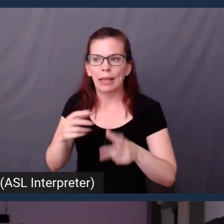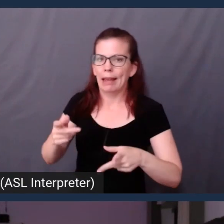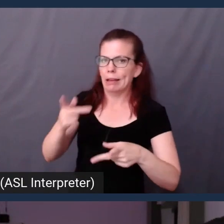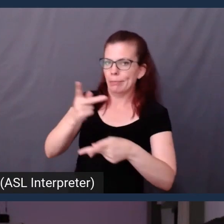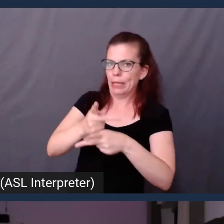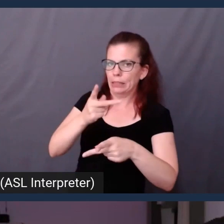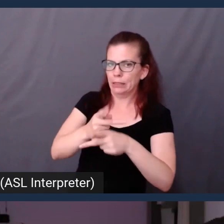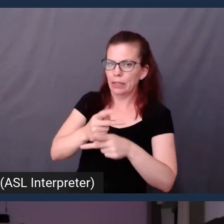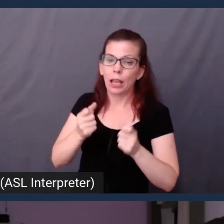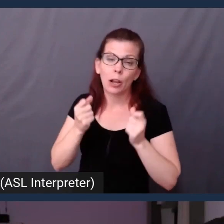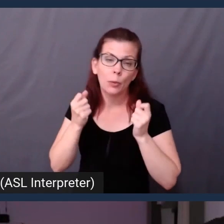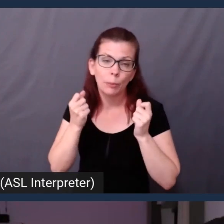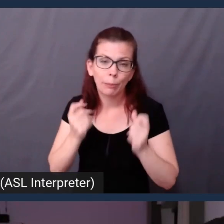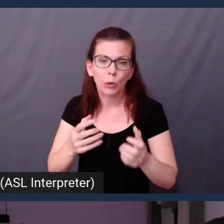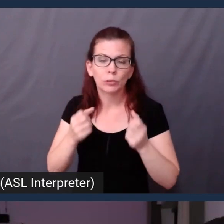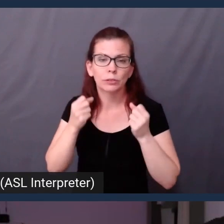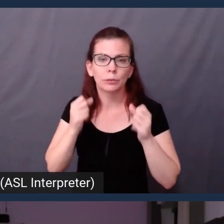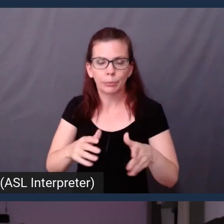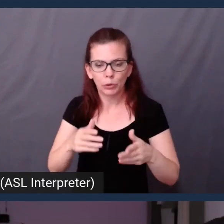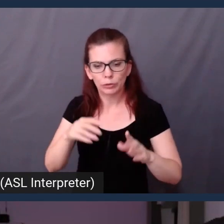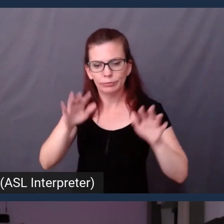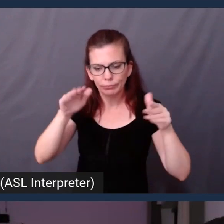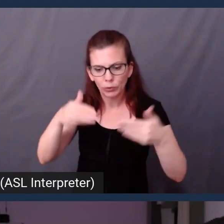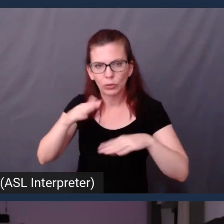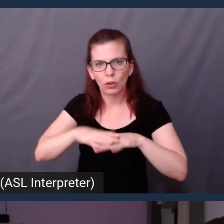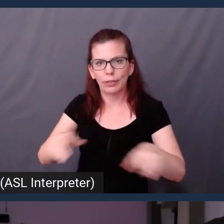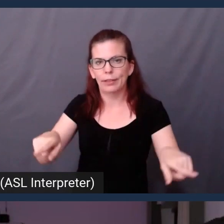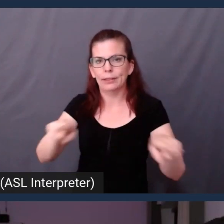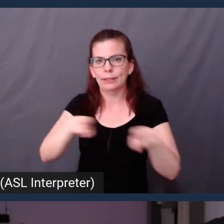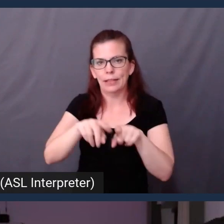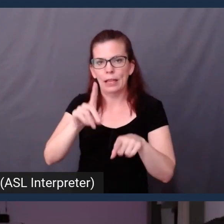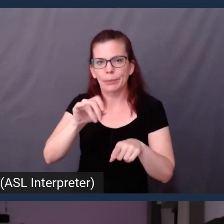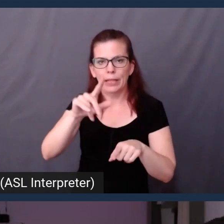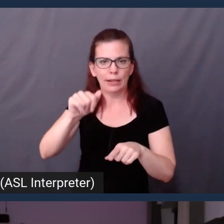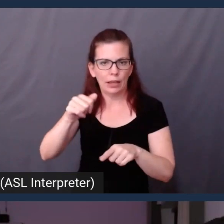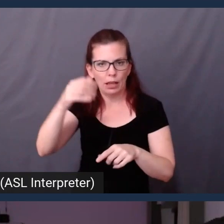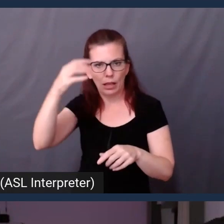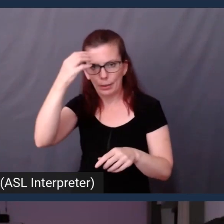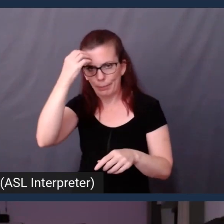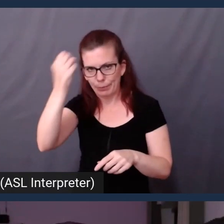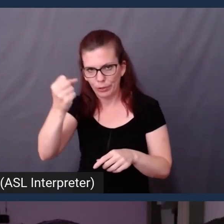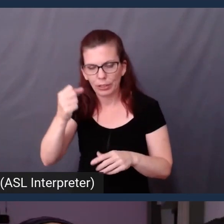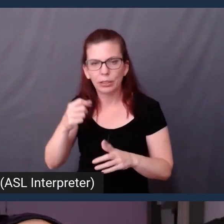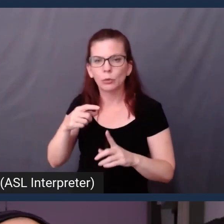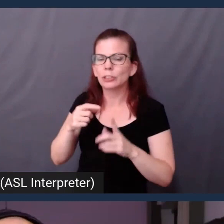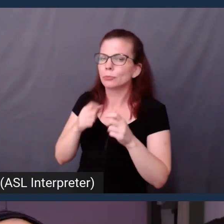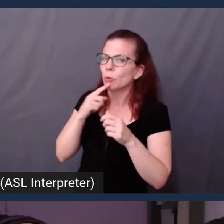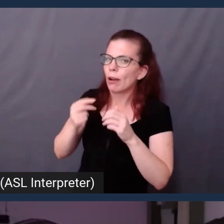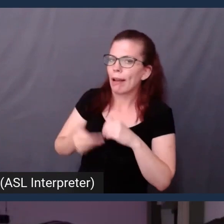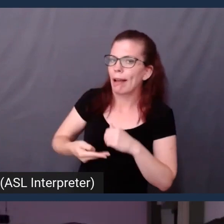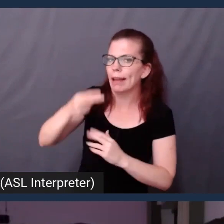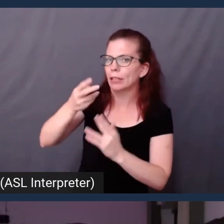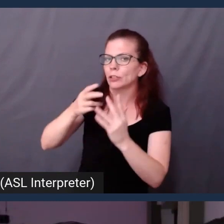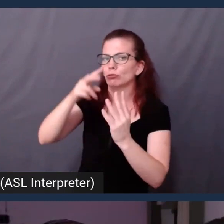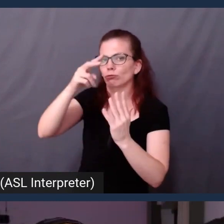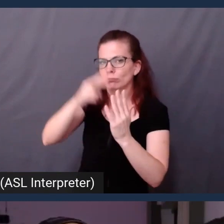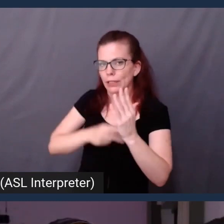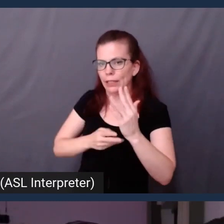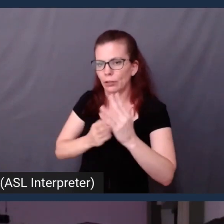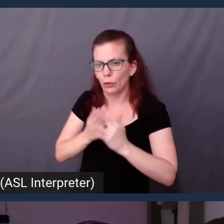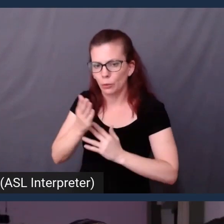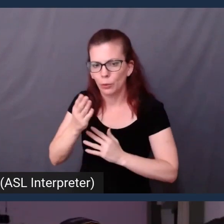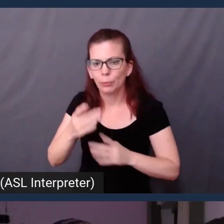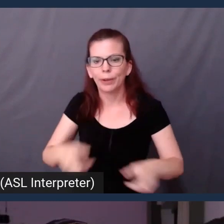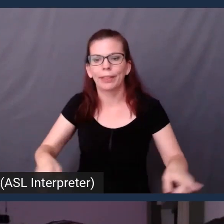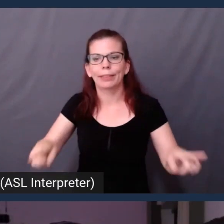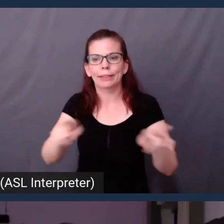like multiple copies of the same data in memory, which will provide higher read throughput, but at the same time provide a little bit